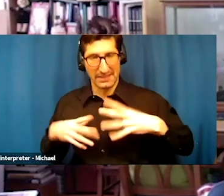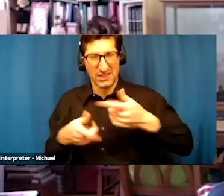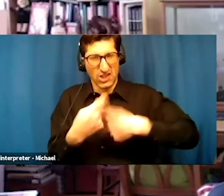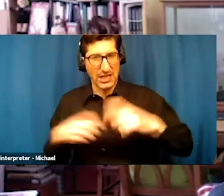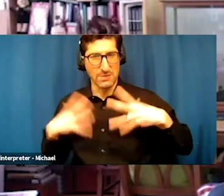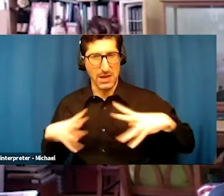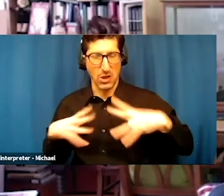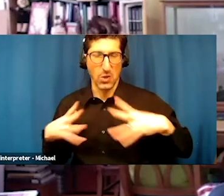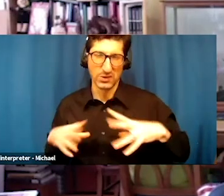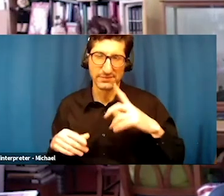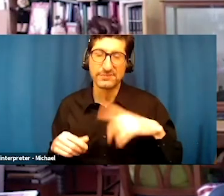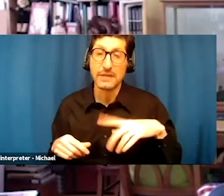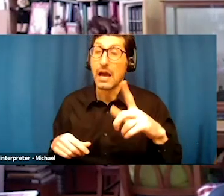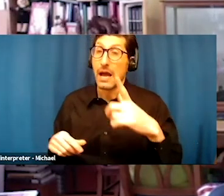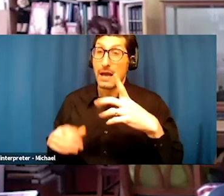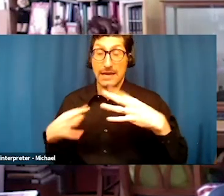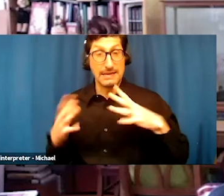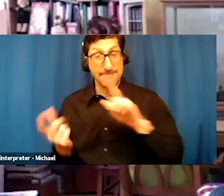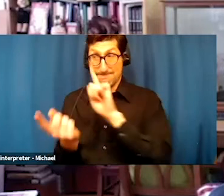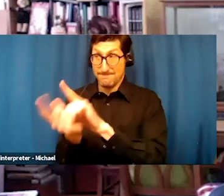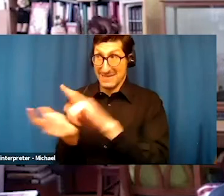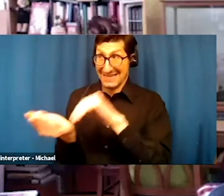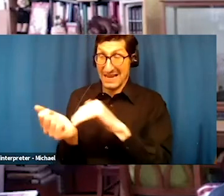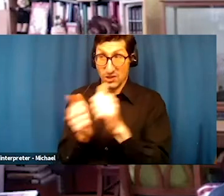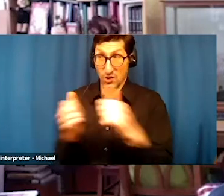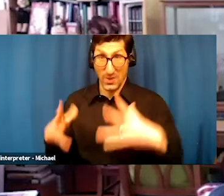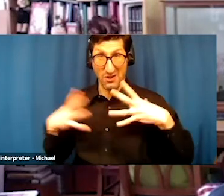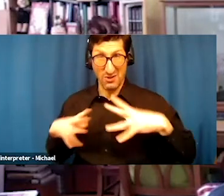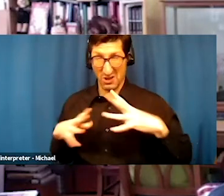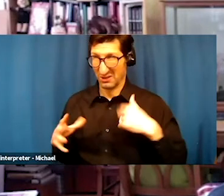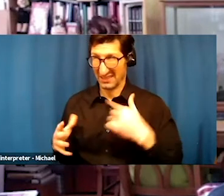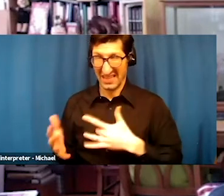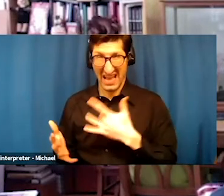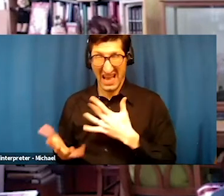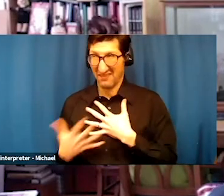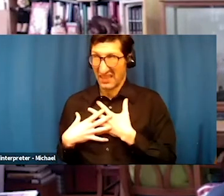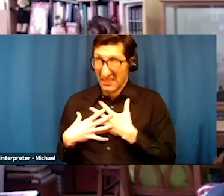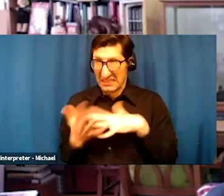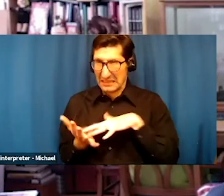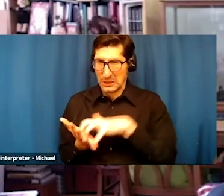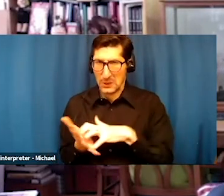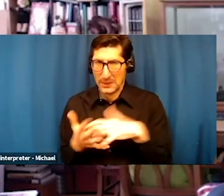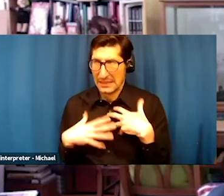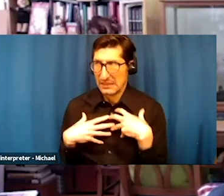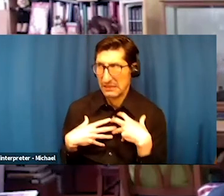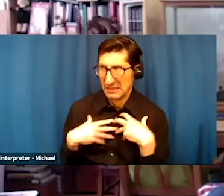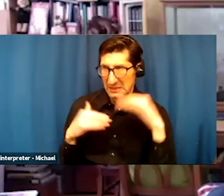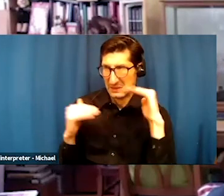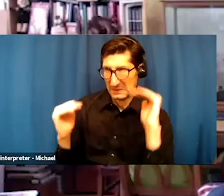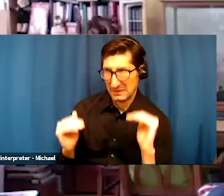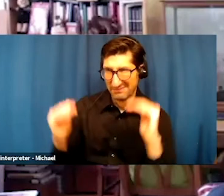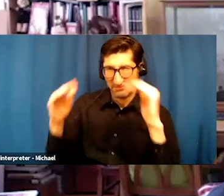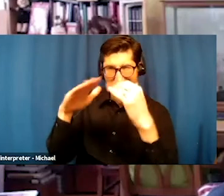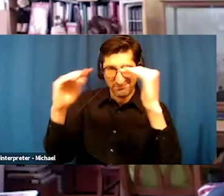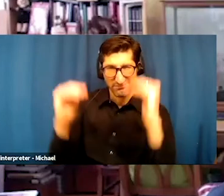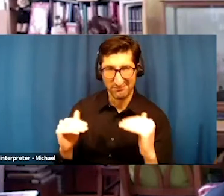Even though meeting a doctor without my clothes on made me feel defensive as a boiled egg. Mom always said, get over it.